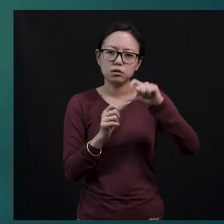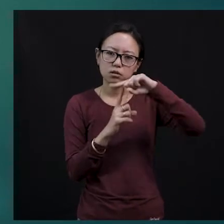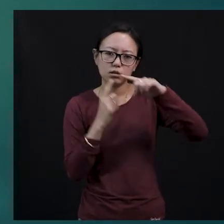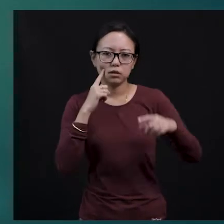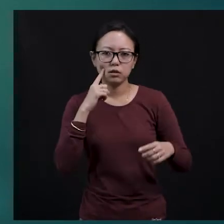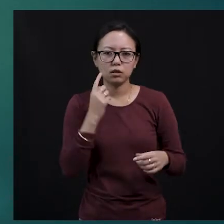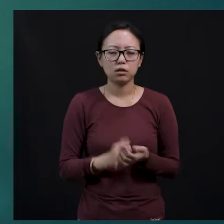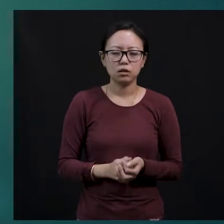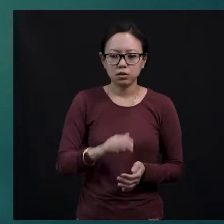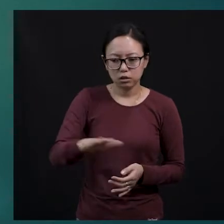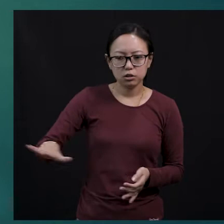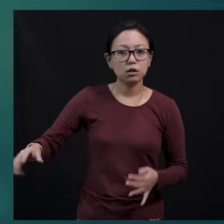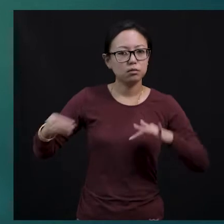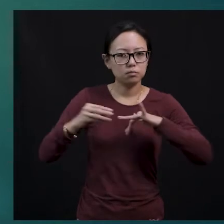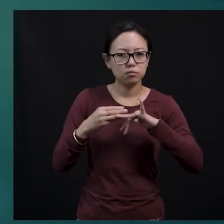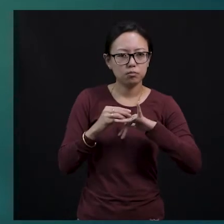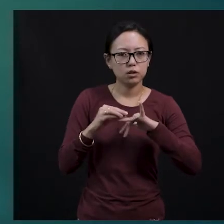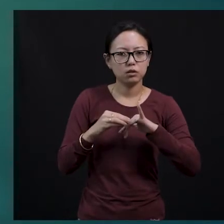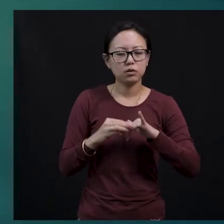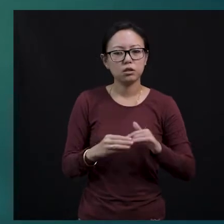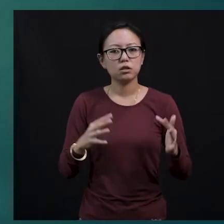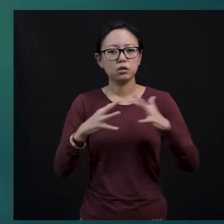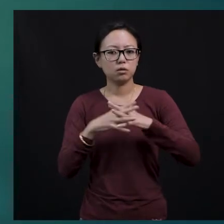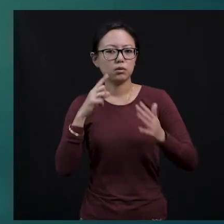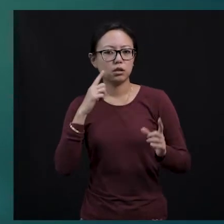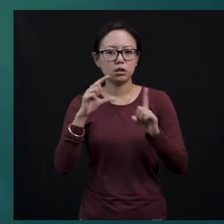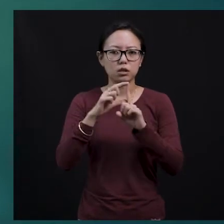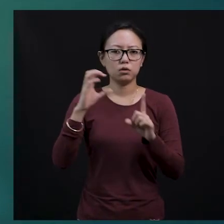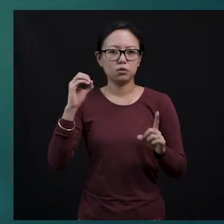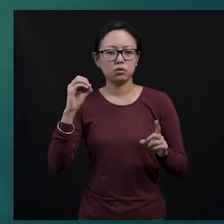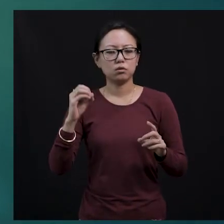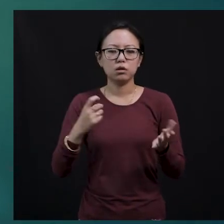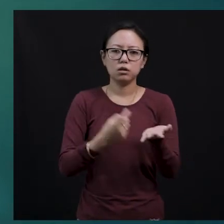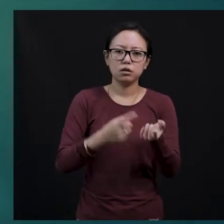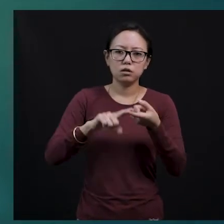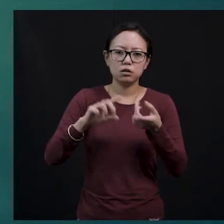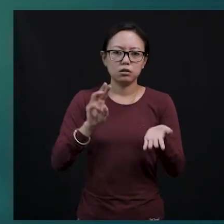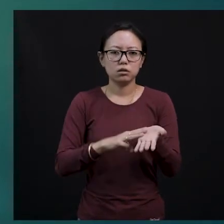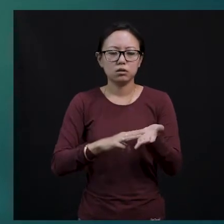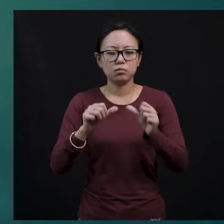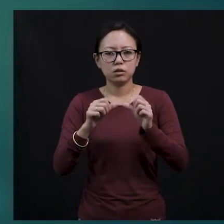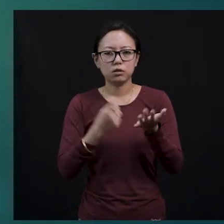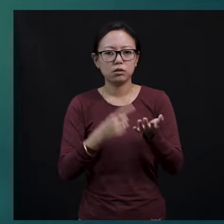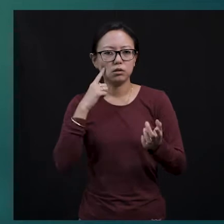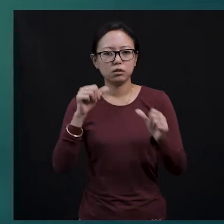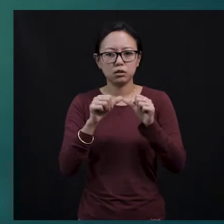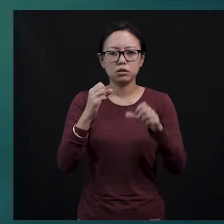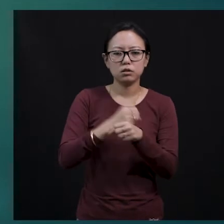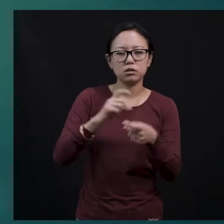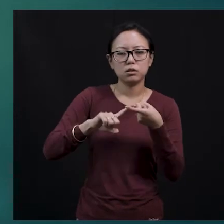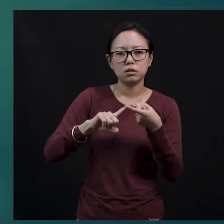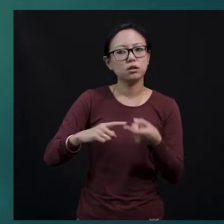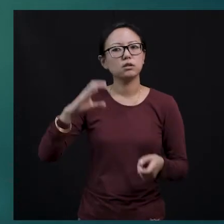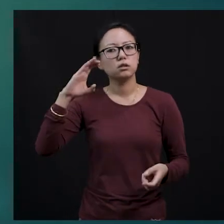remarry. Um, then there was this evil of caste system that still is prevalent in the